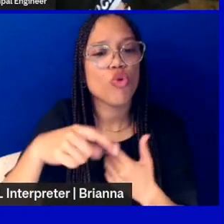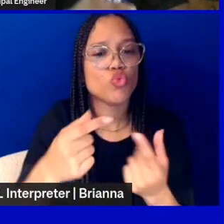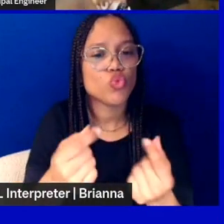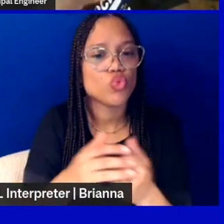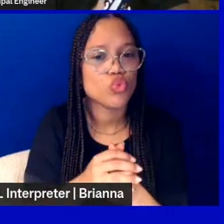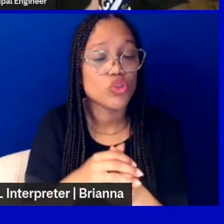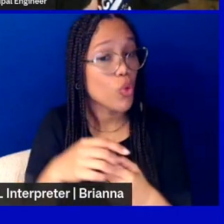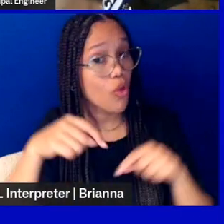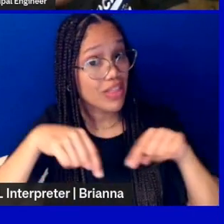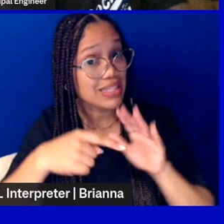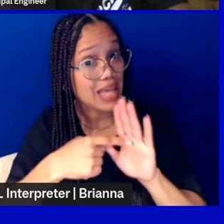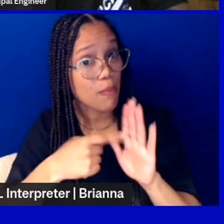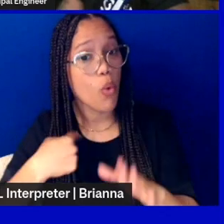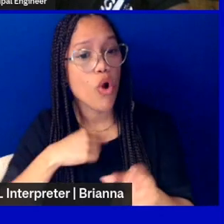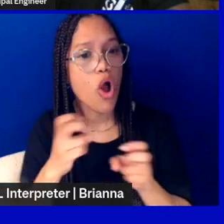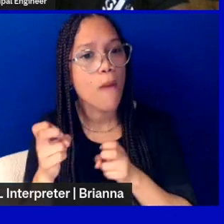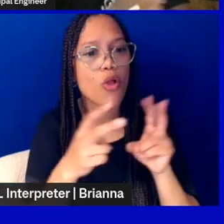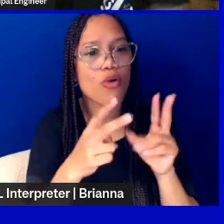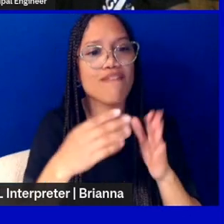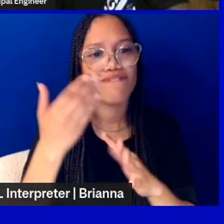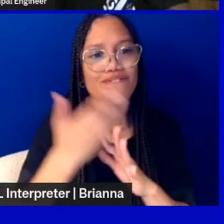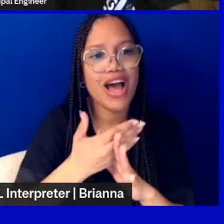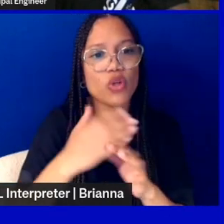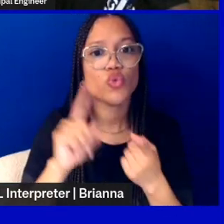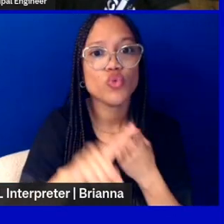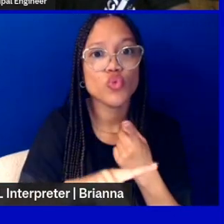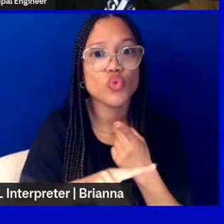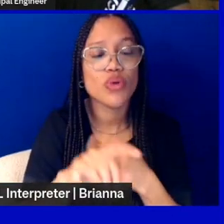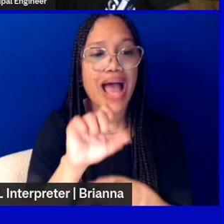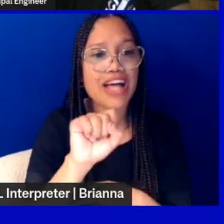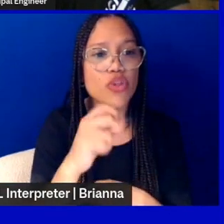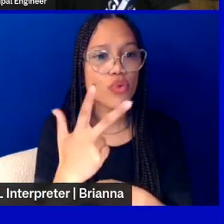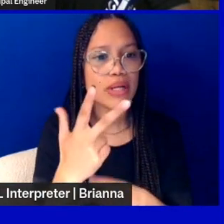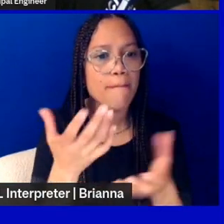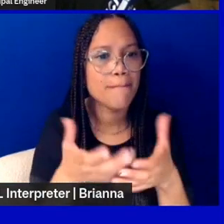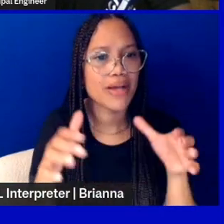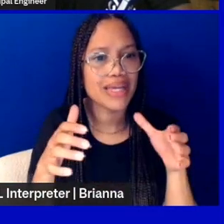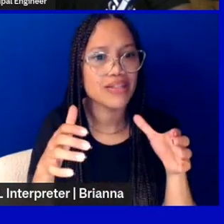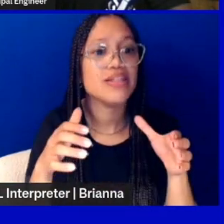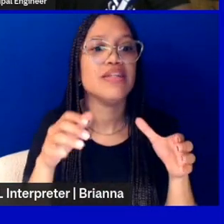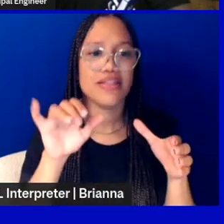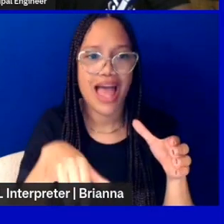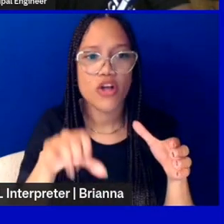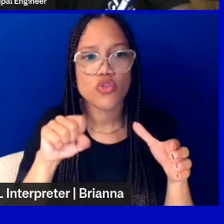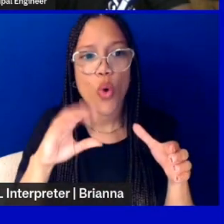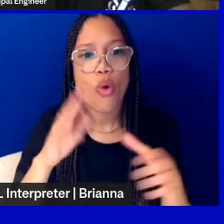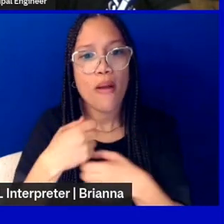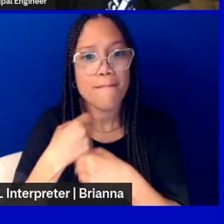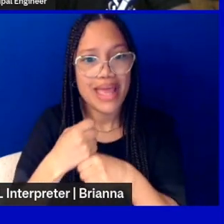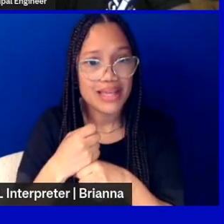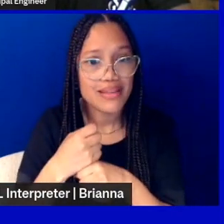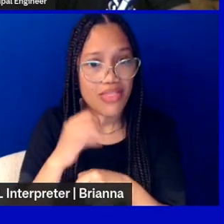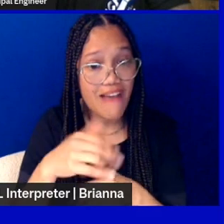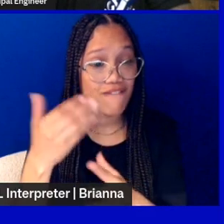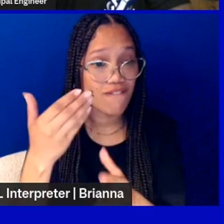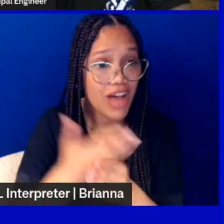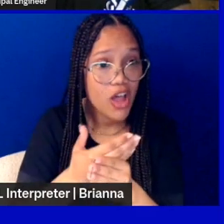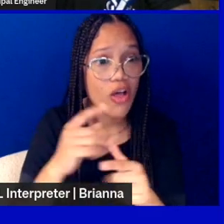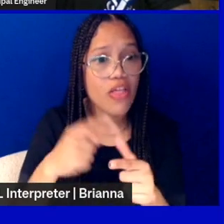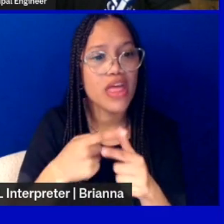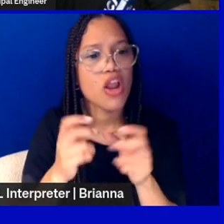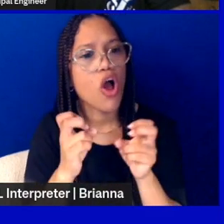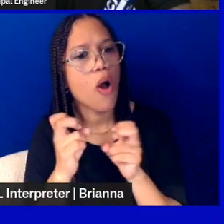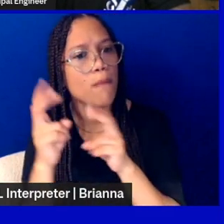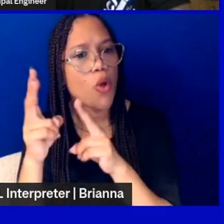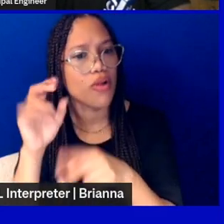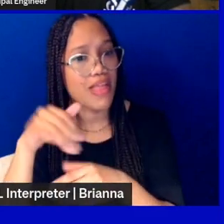in this example, we are uploading a file to the S3 bucket. So it is going to do that. It is going to create a one dummy file and it is going to upload that dummy file